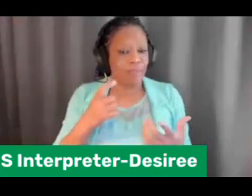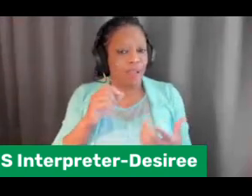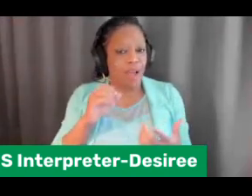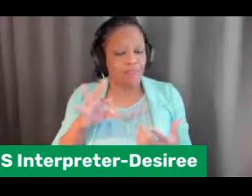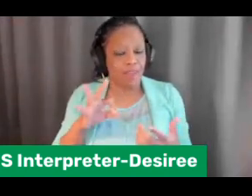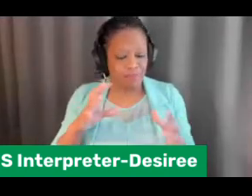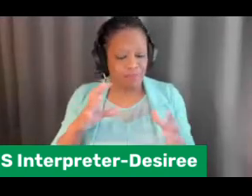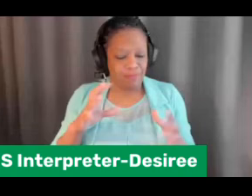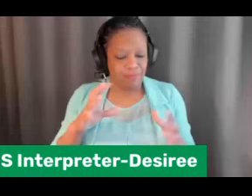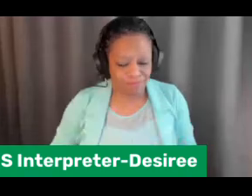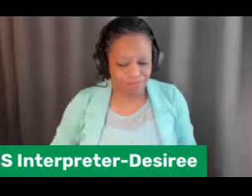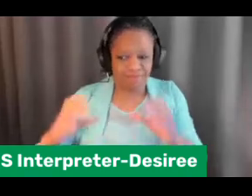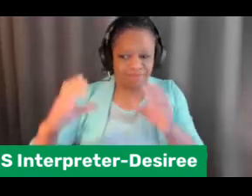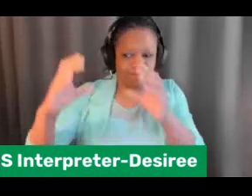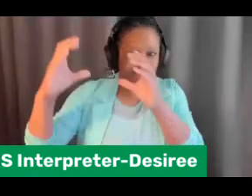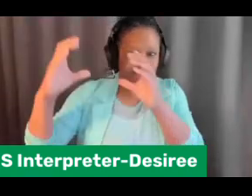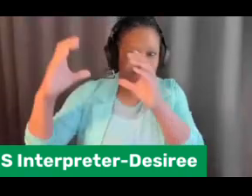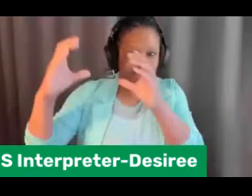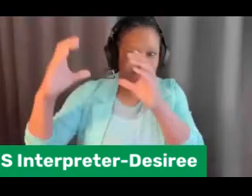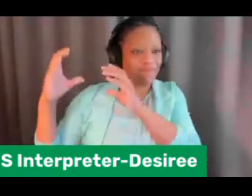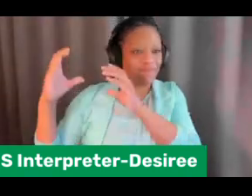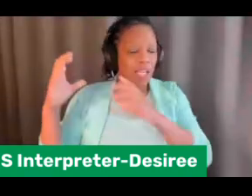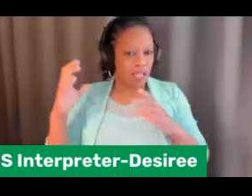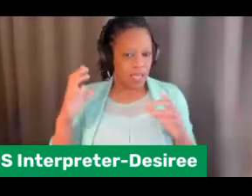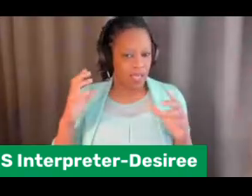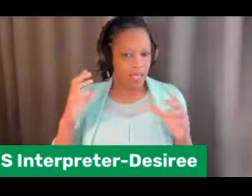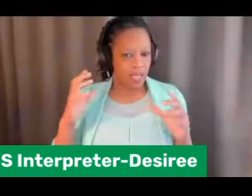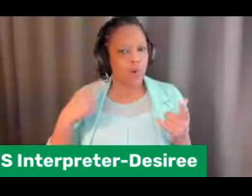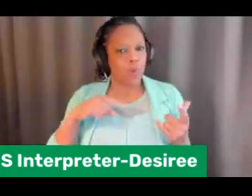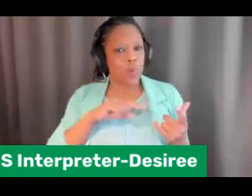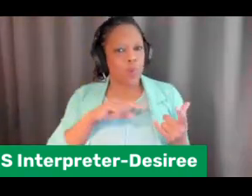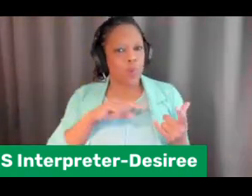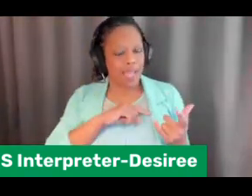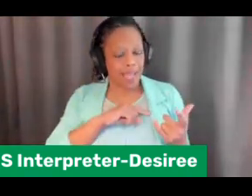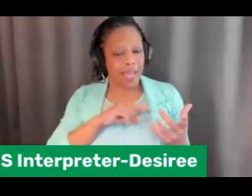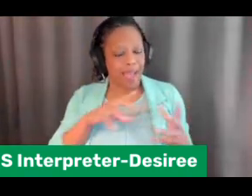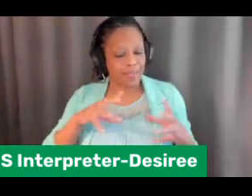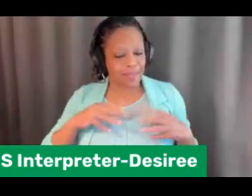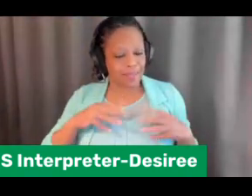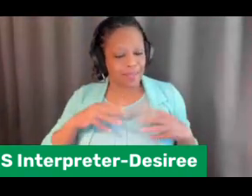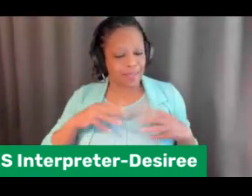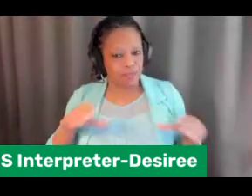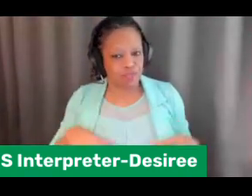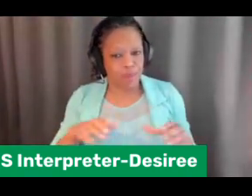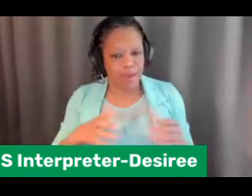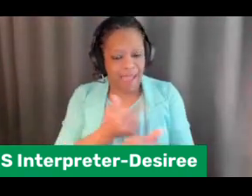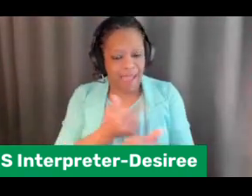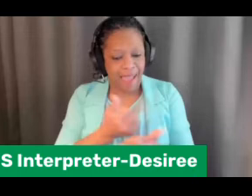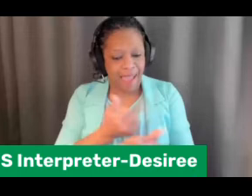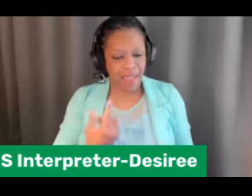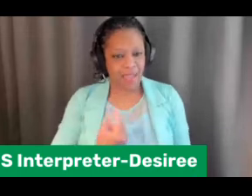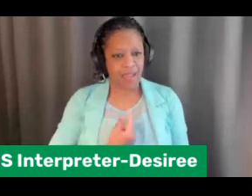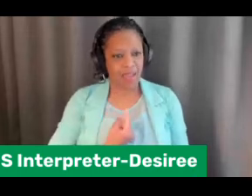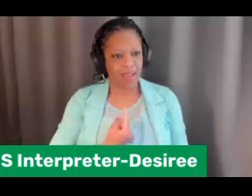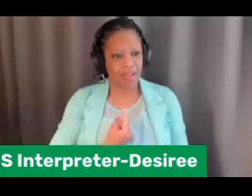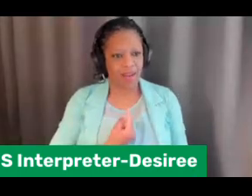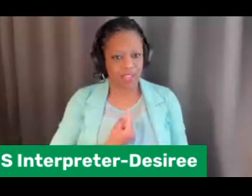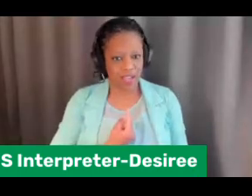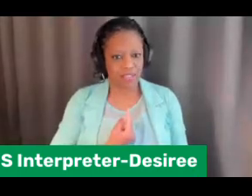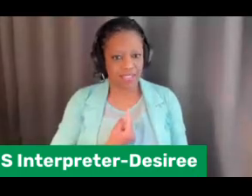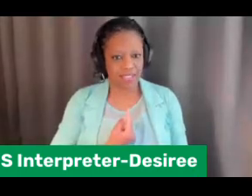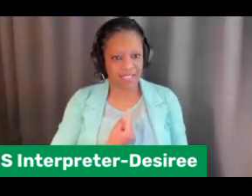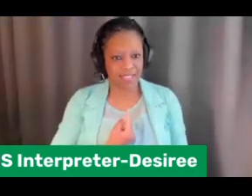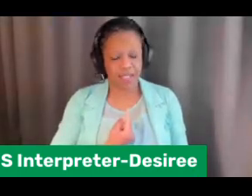ourselves, by trying to transform the toxicities of the spaces in our lives, of the places in our lives, by